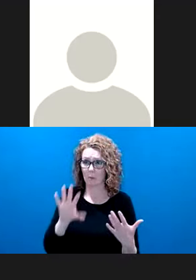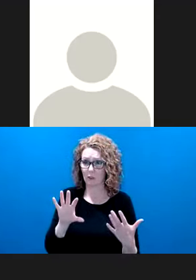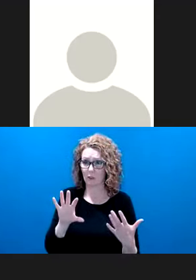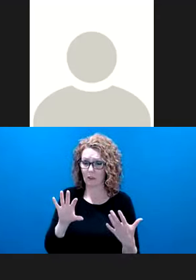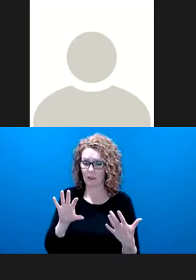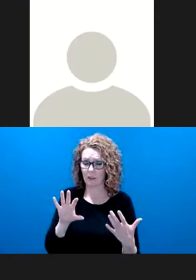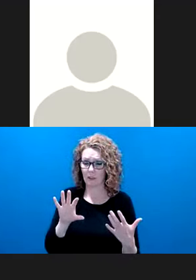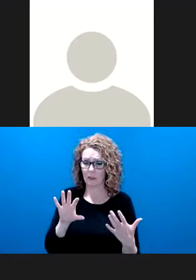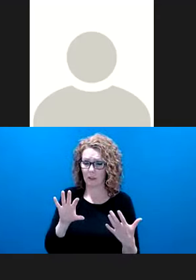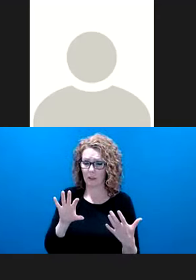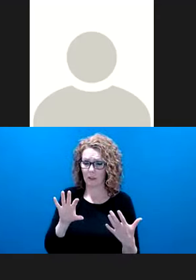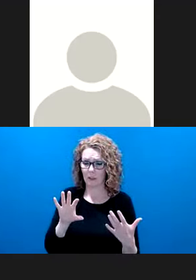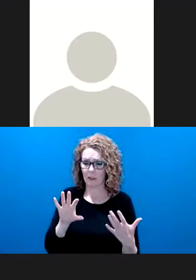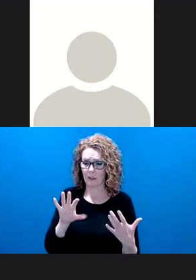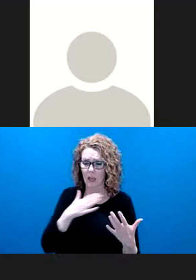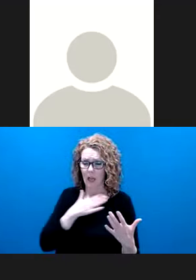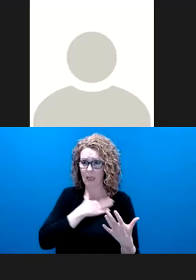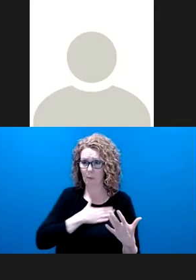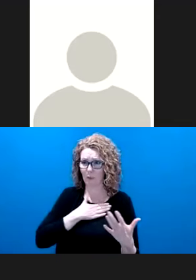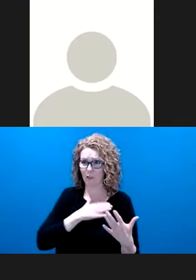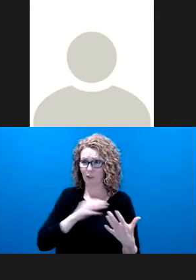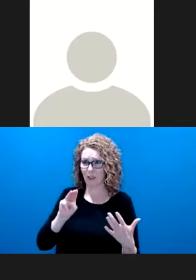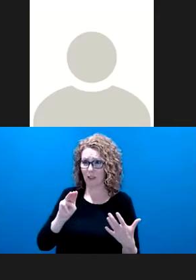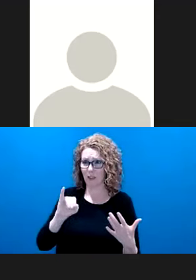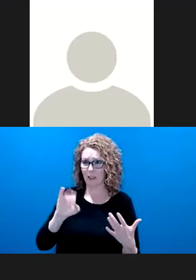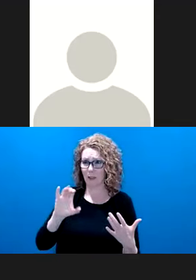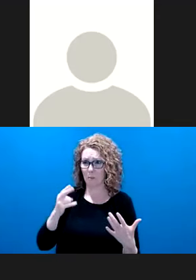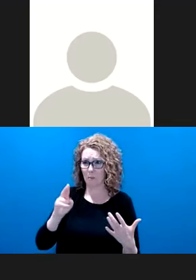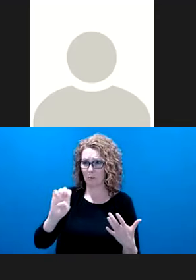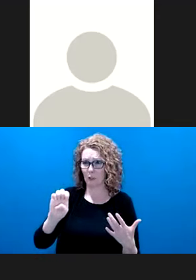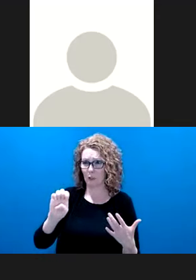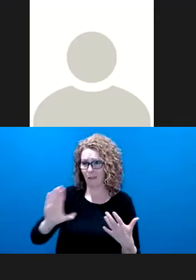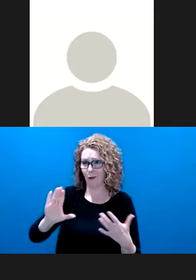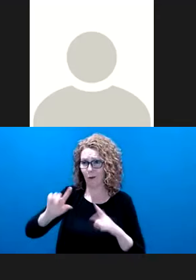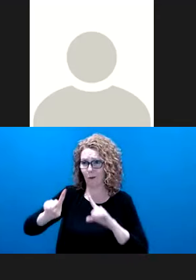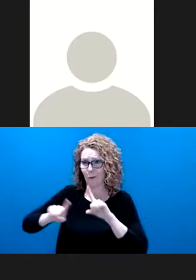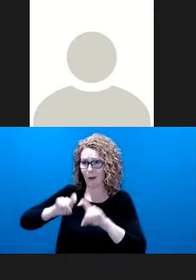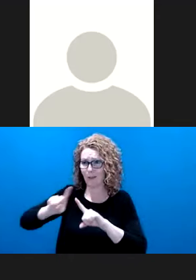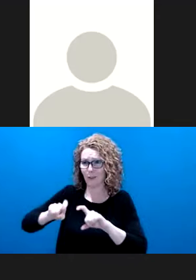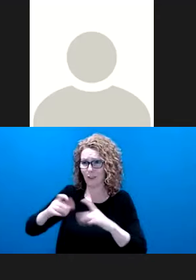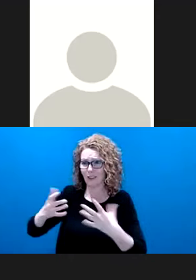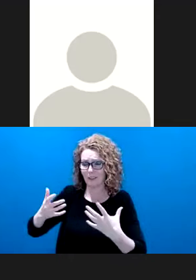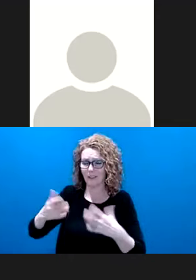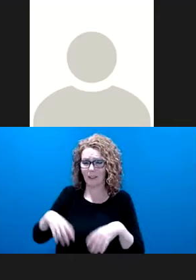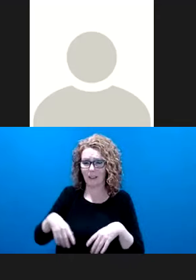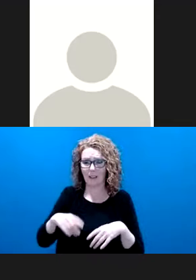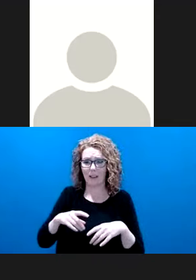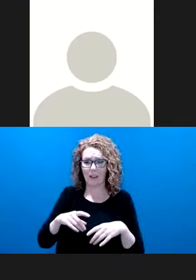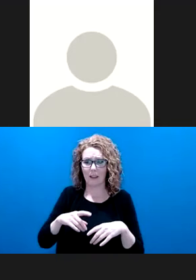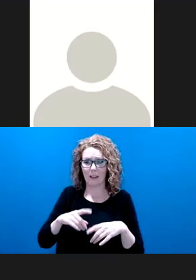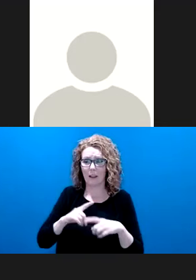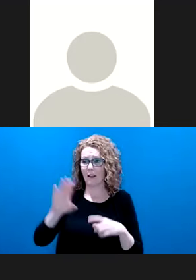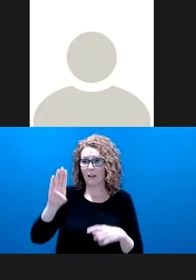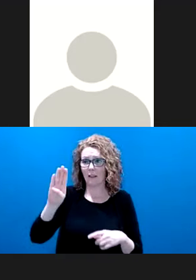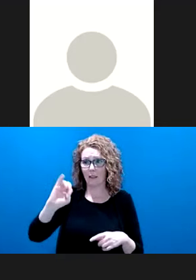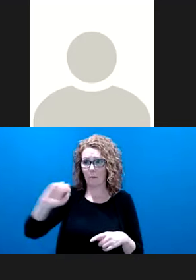appreciate that question, and I think it's an important question. I think the thing to keep in mind is the bill didn't direct